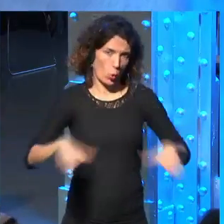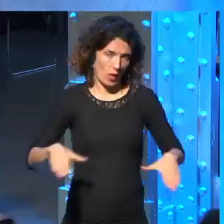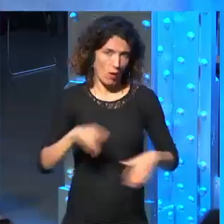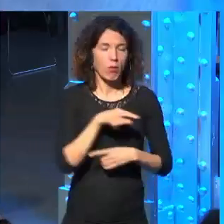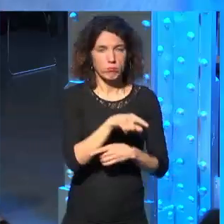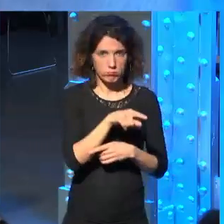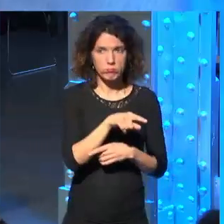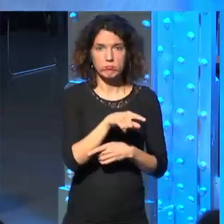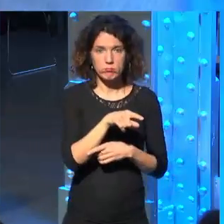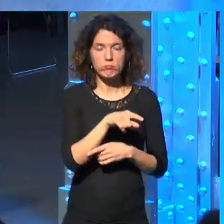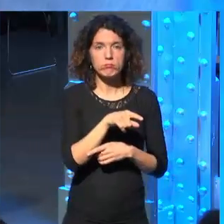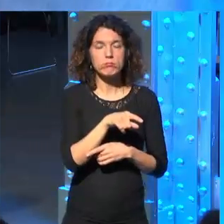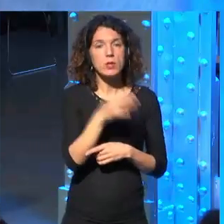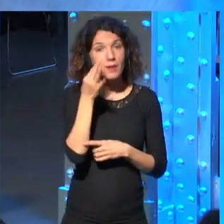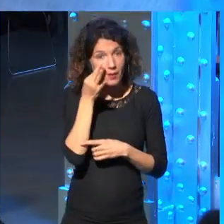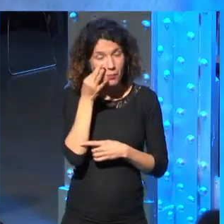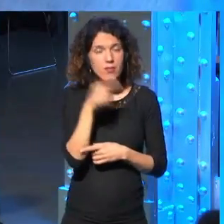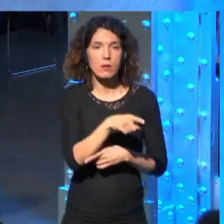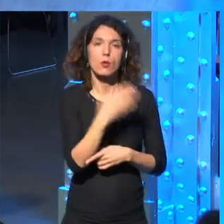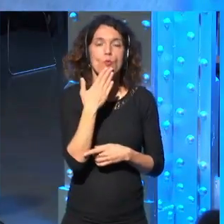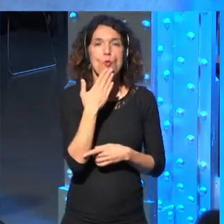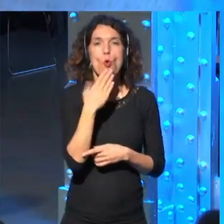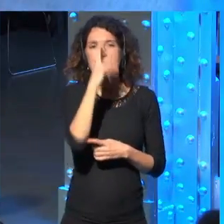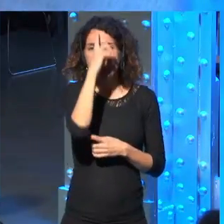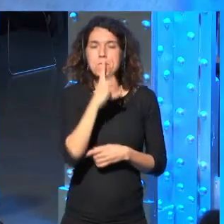symmetrical mirror image of